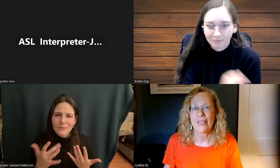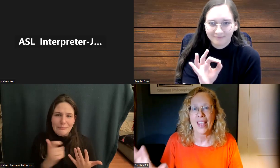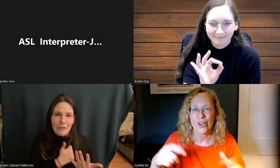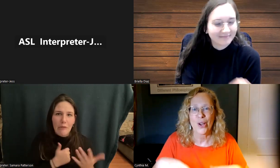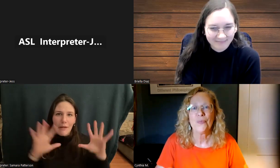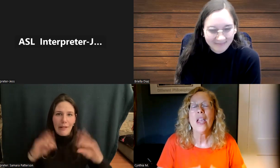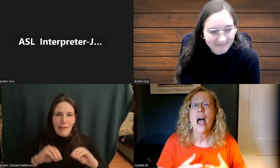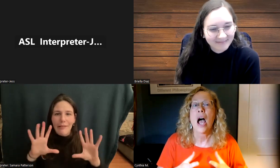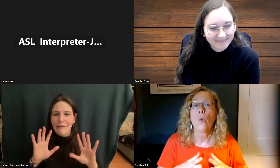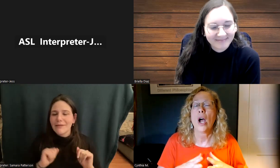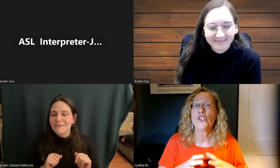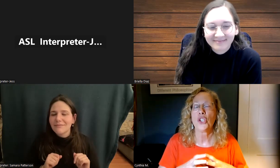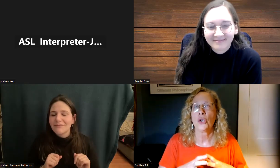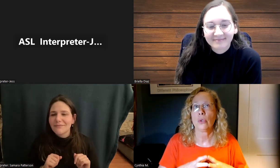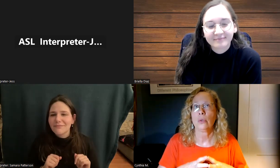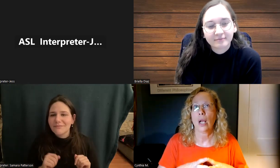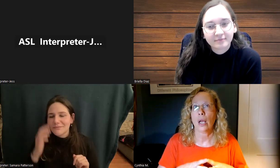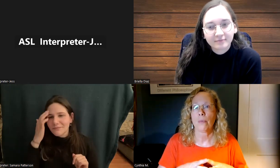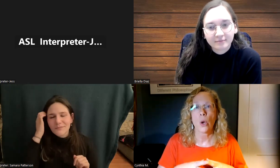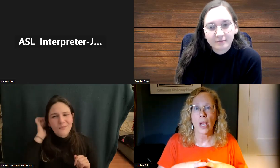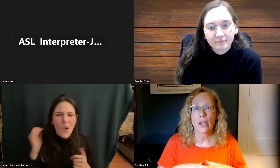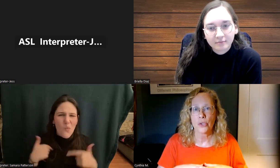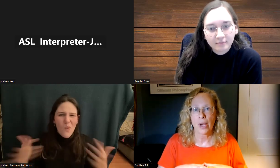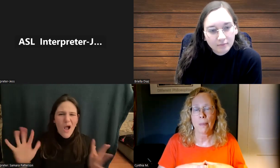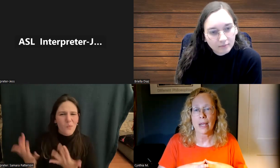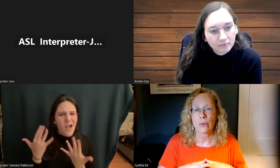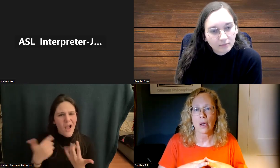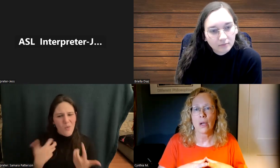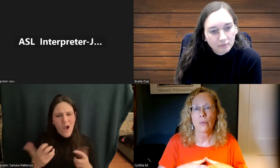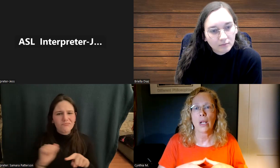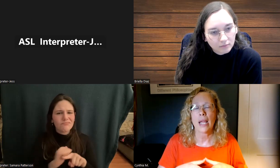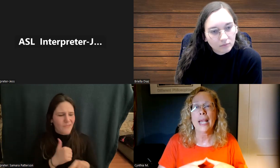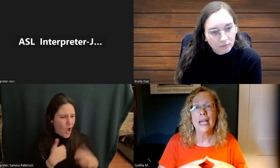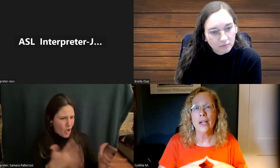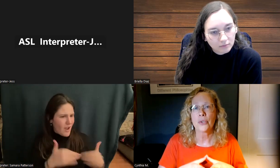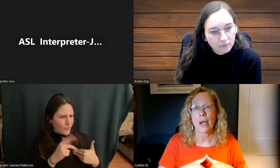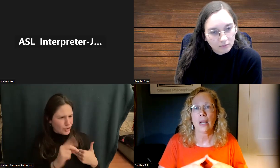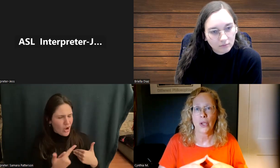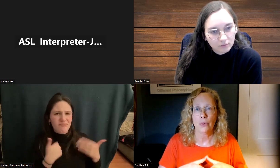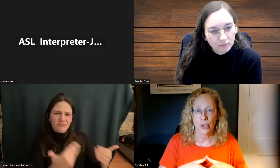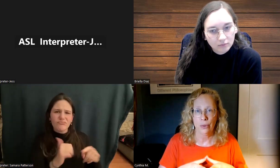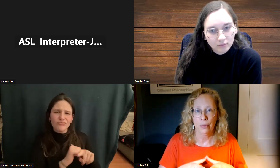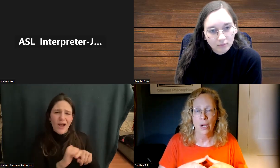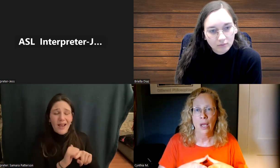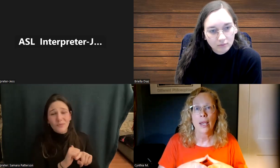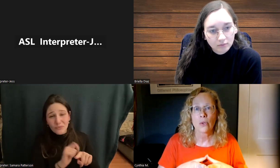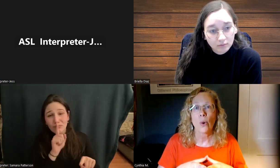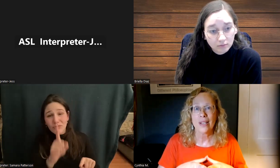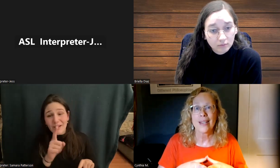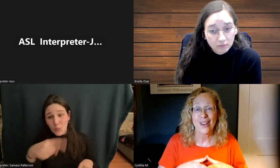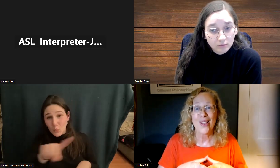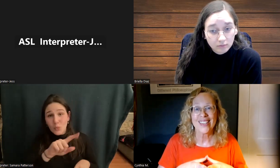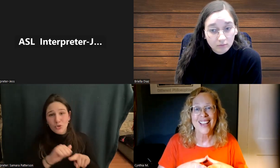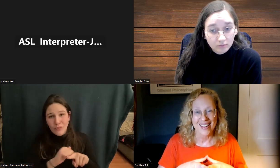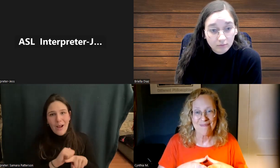sorry about that. There you go. I want to go ahead and train my own dog. Well, any kind of training that you do is going